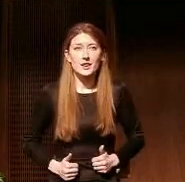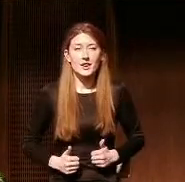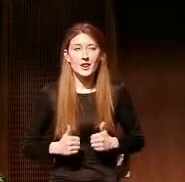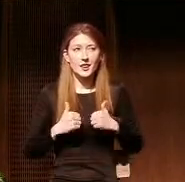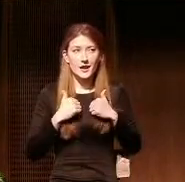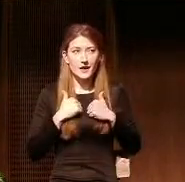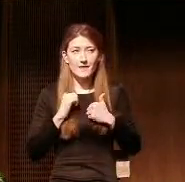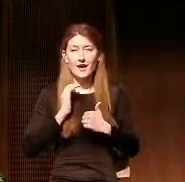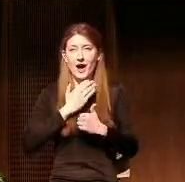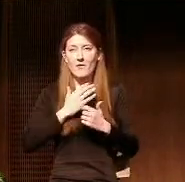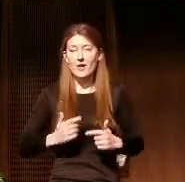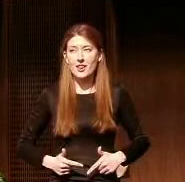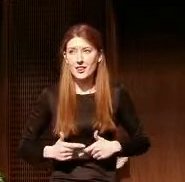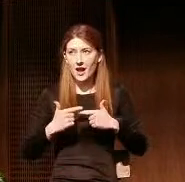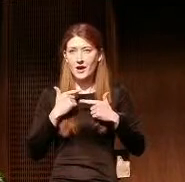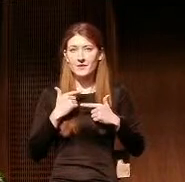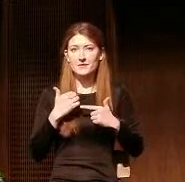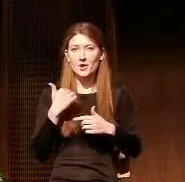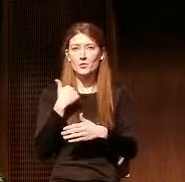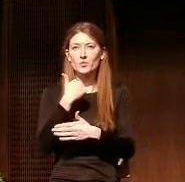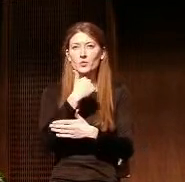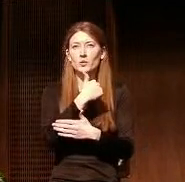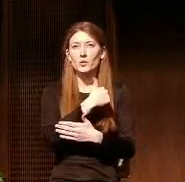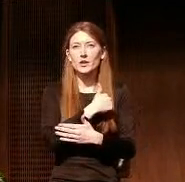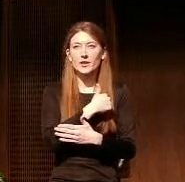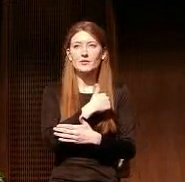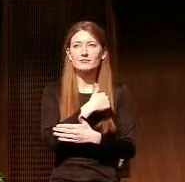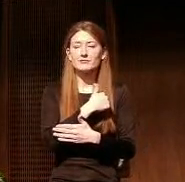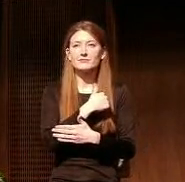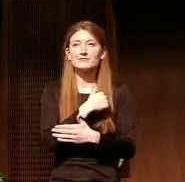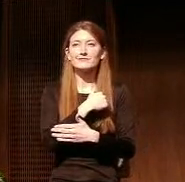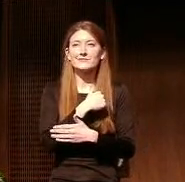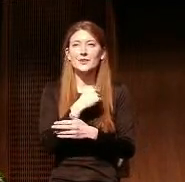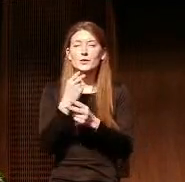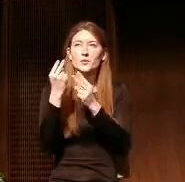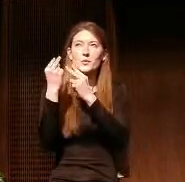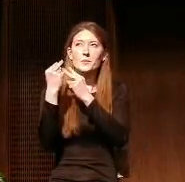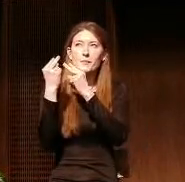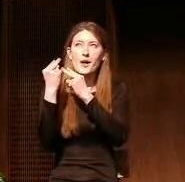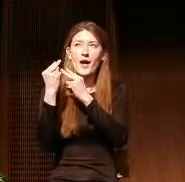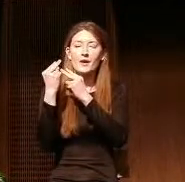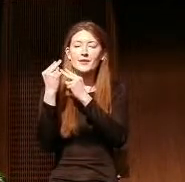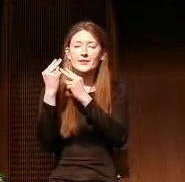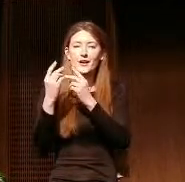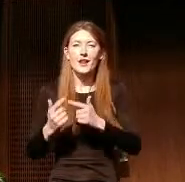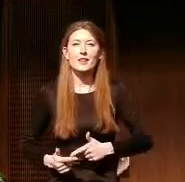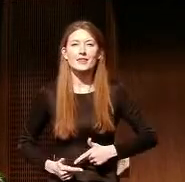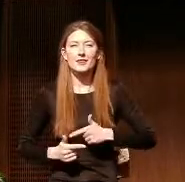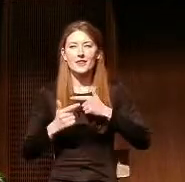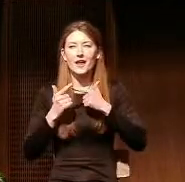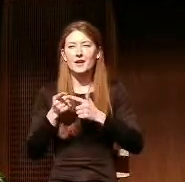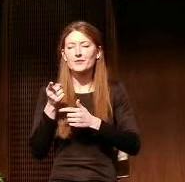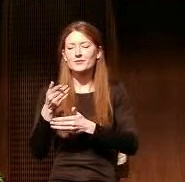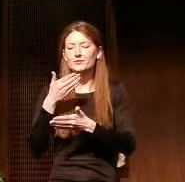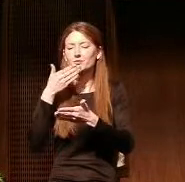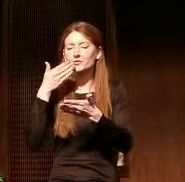we review a life well lived. And as we talk